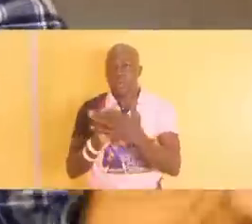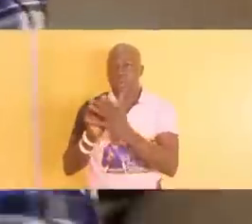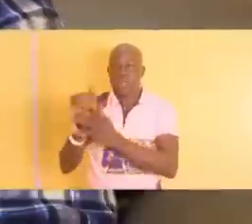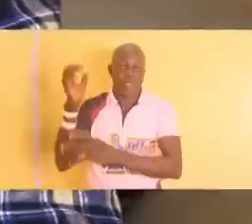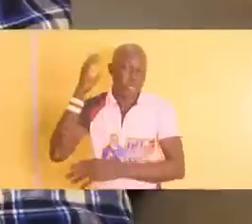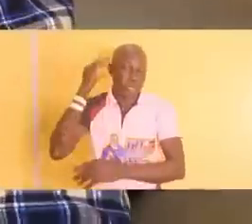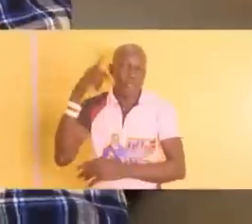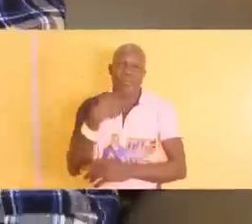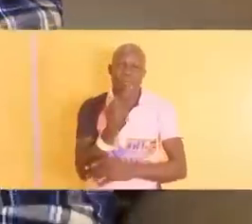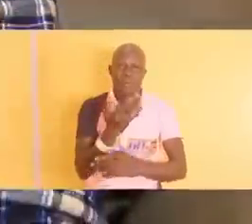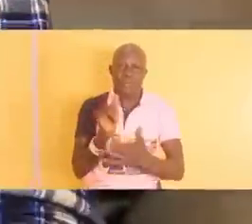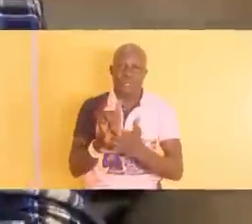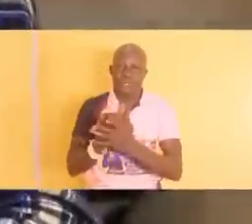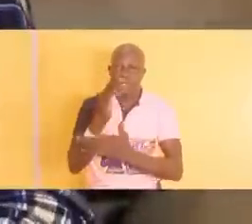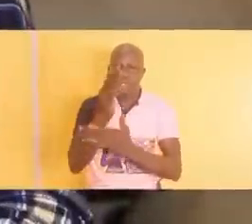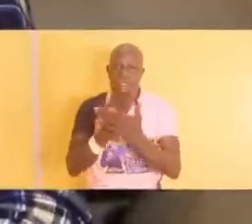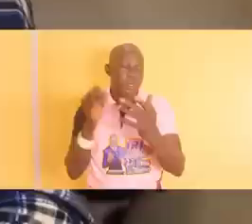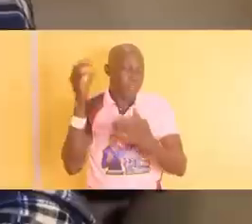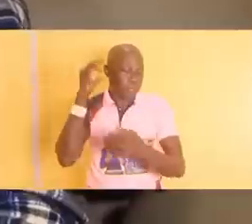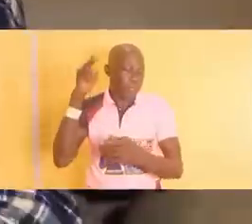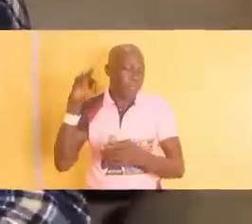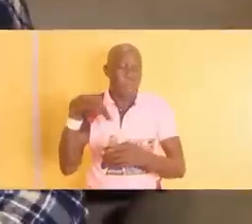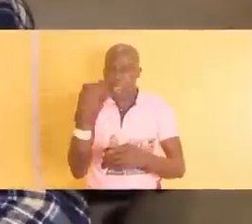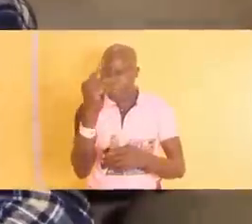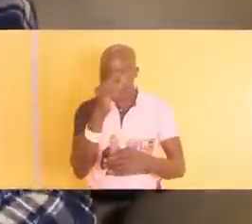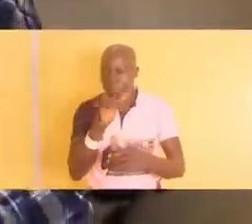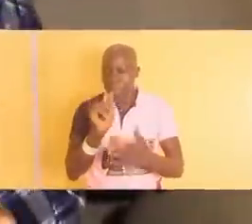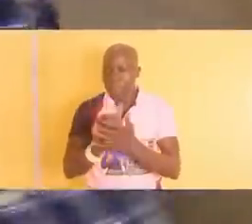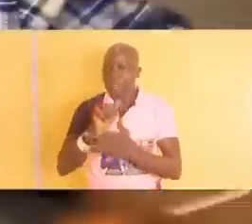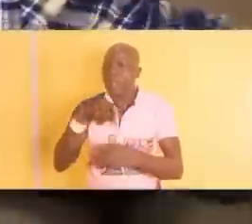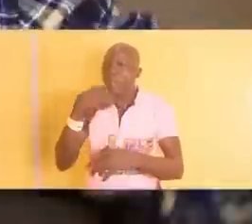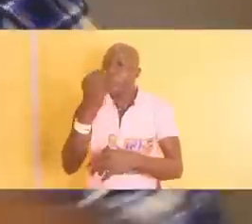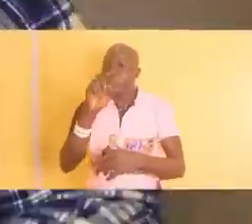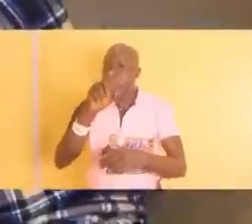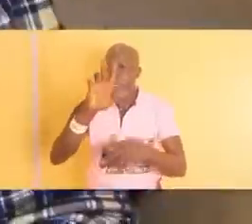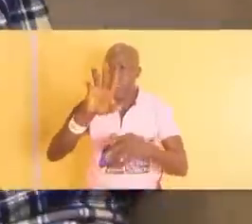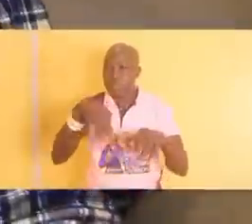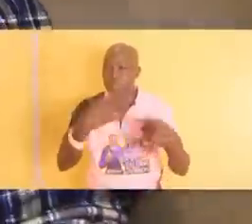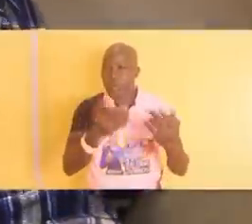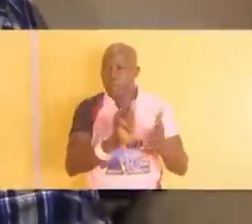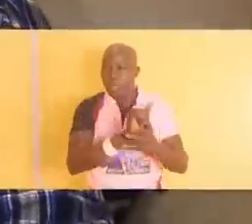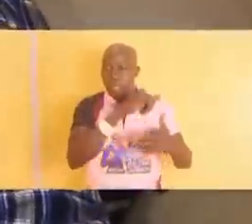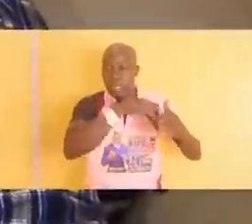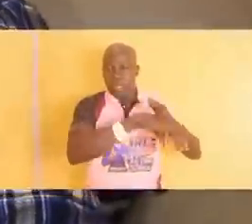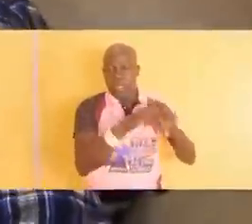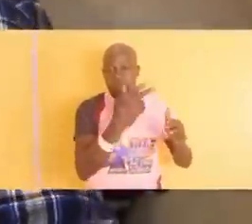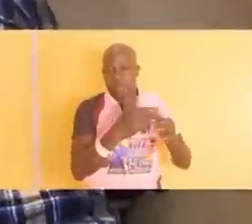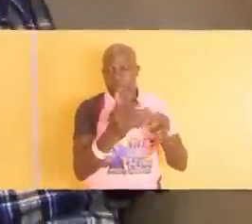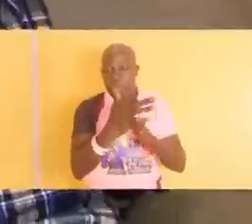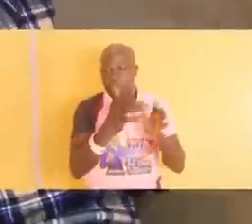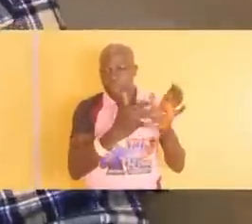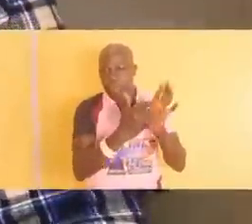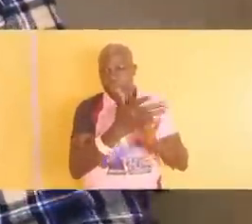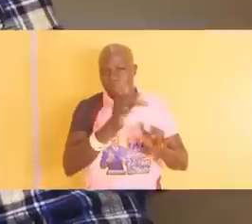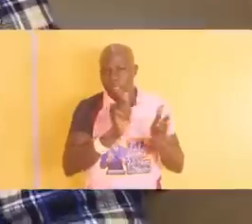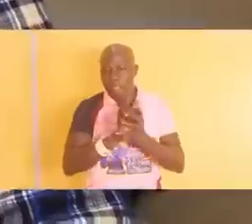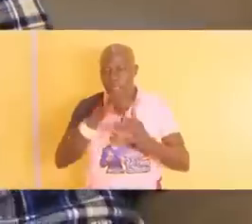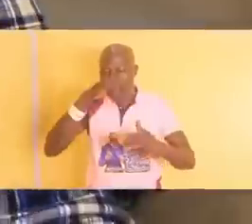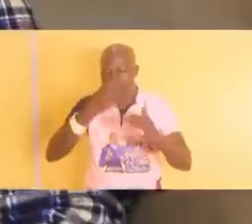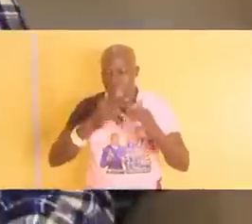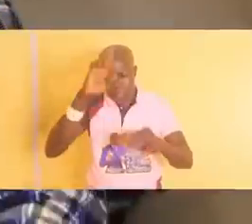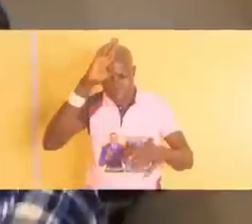2023, somebody is here hearing my voice. Hear me, sir. Prophecy. In the name of the